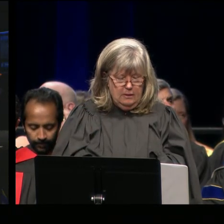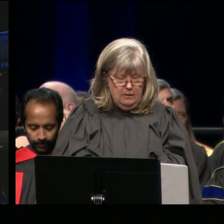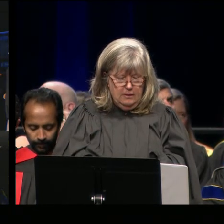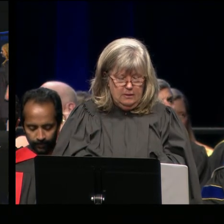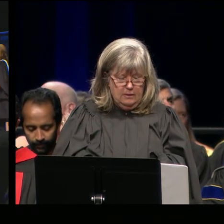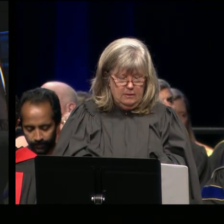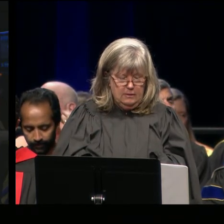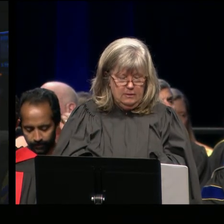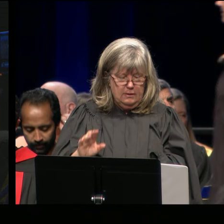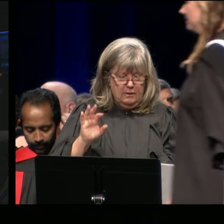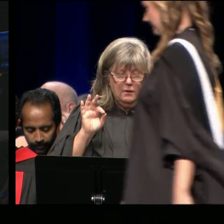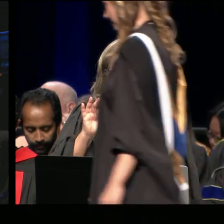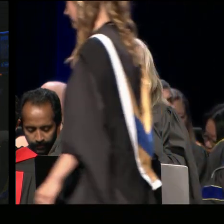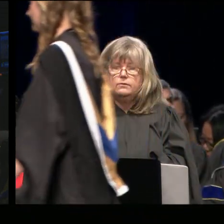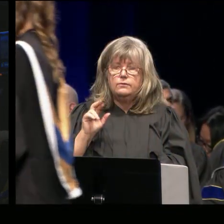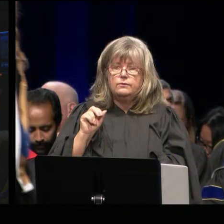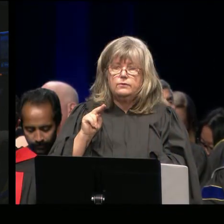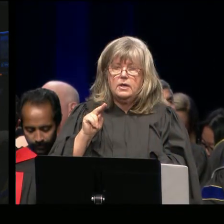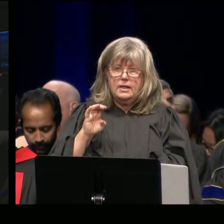Francis Kaiser.